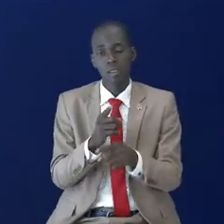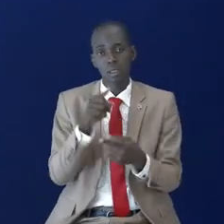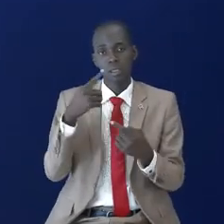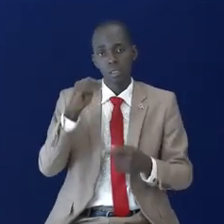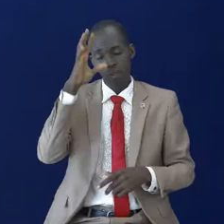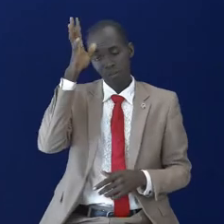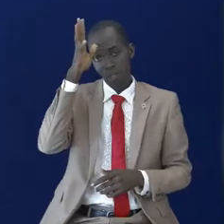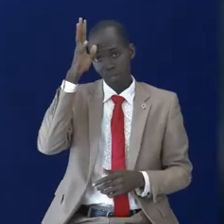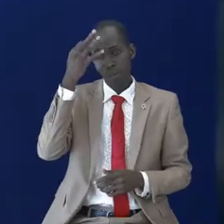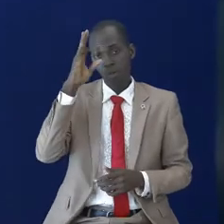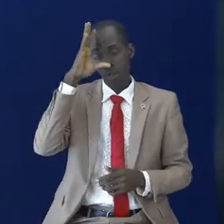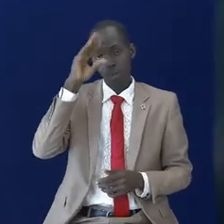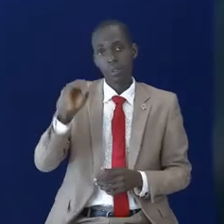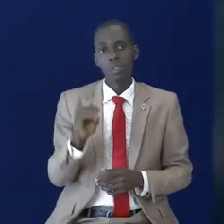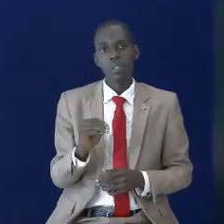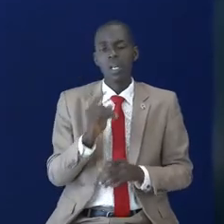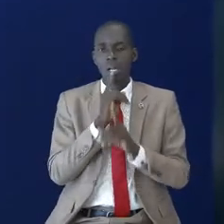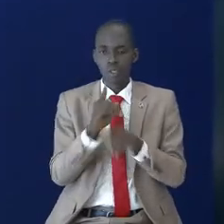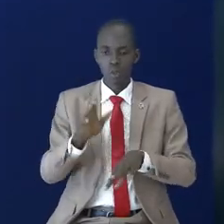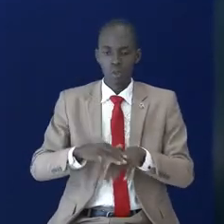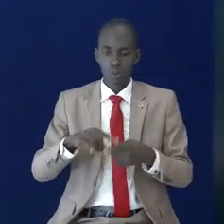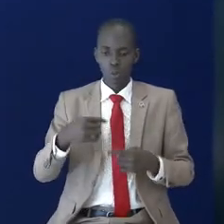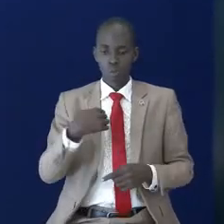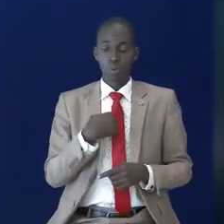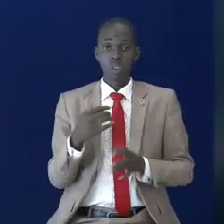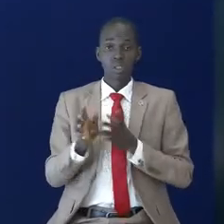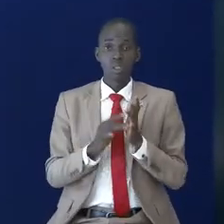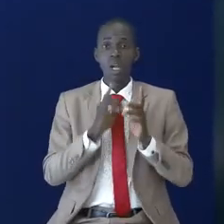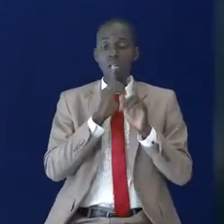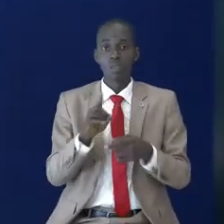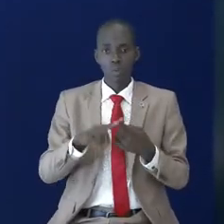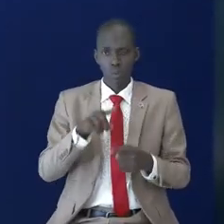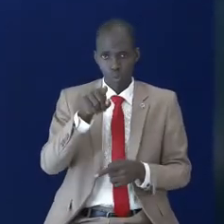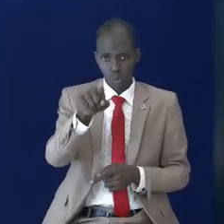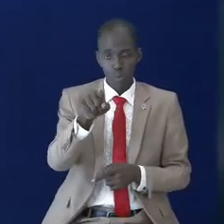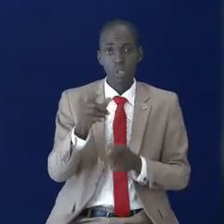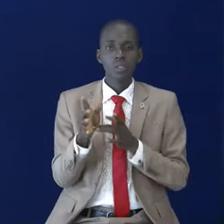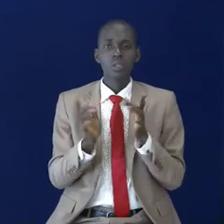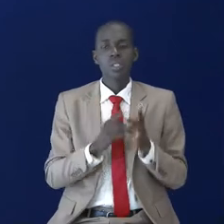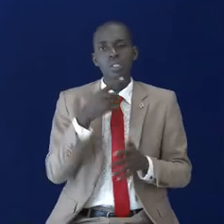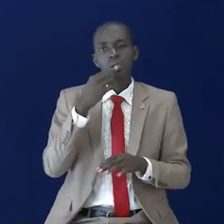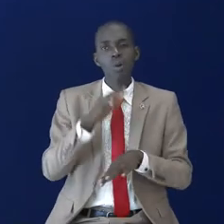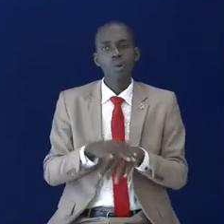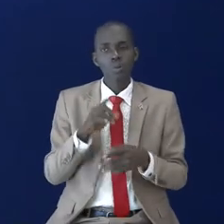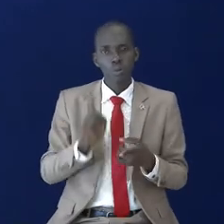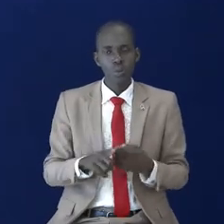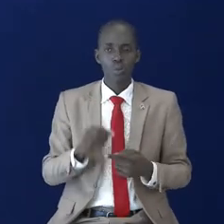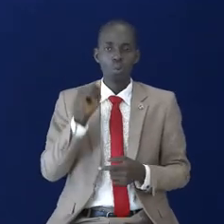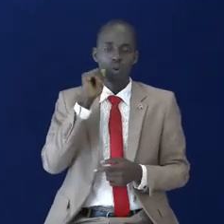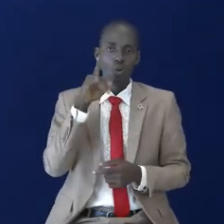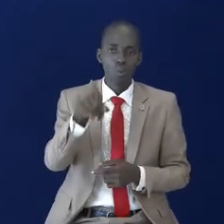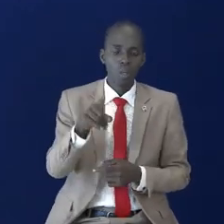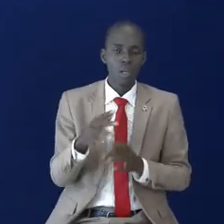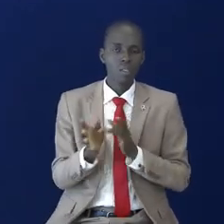and Jesus says unto me, and Jesus says unto you, and Jesus says unto her,